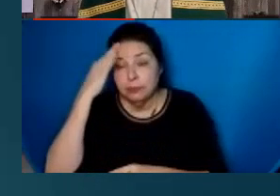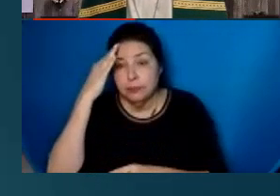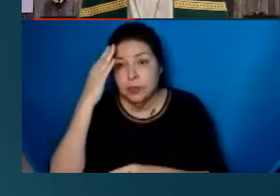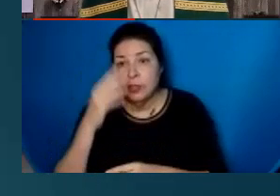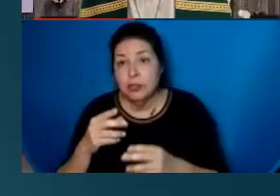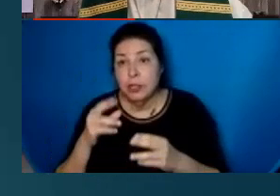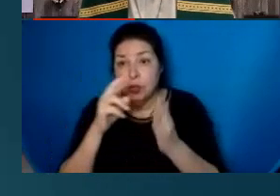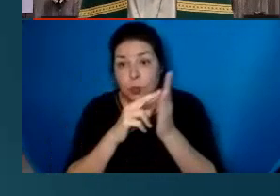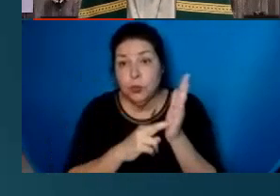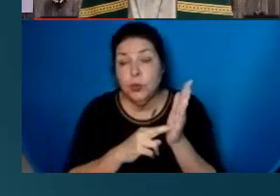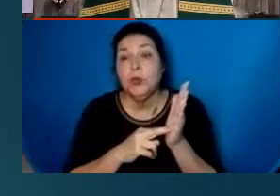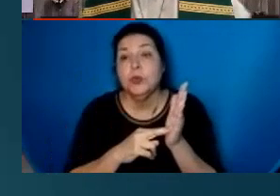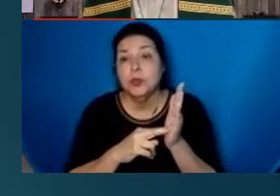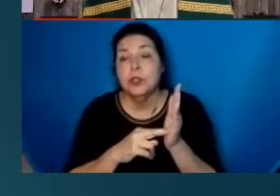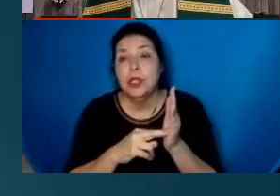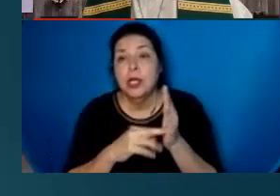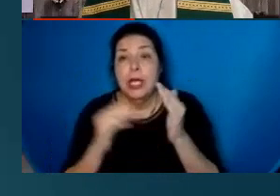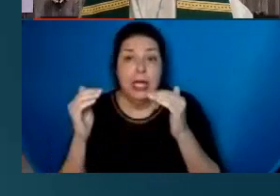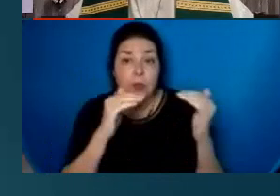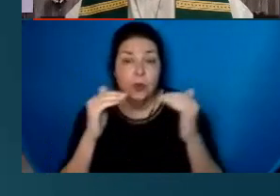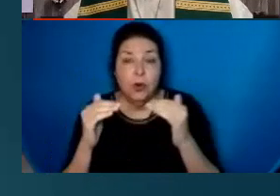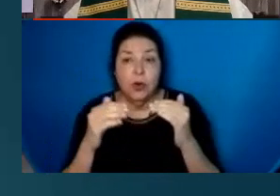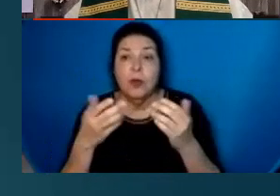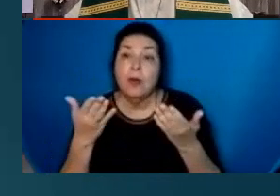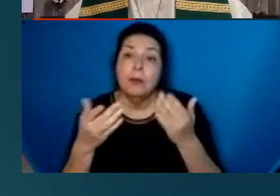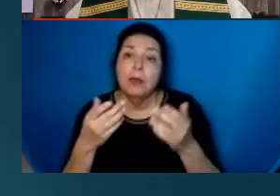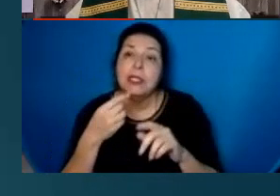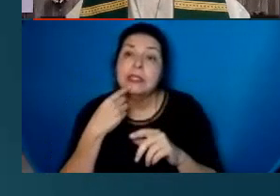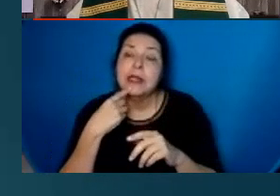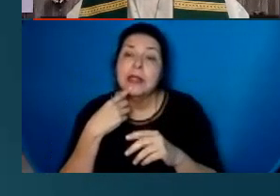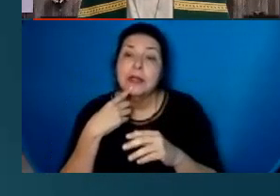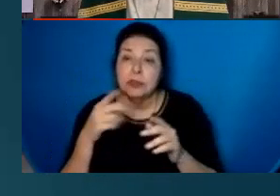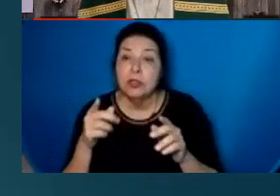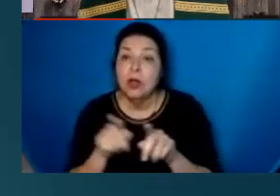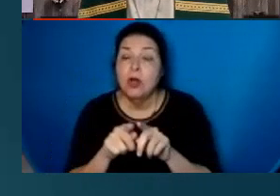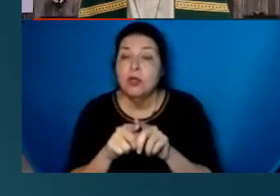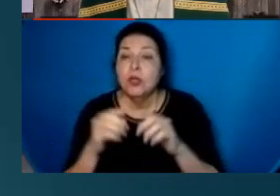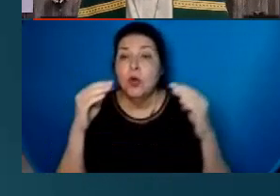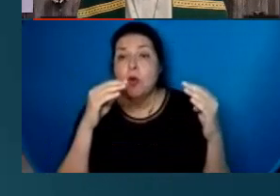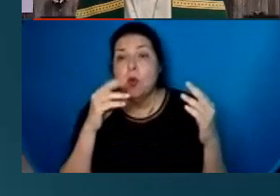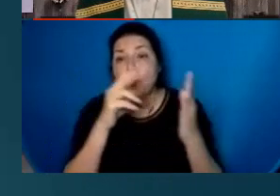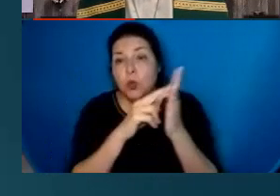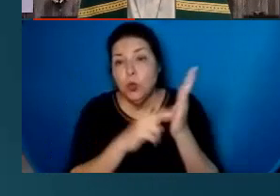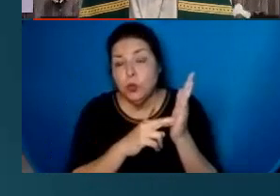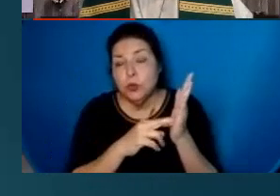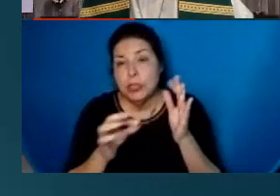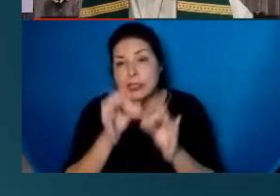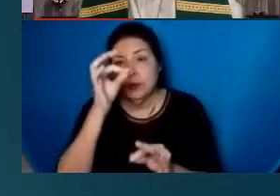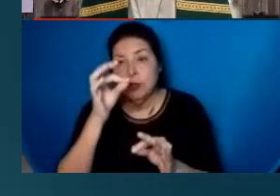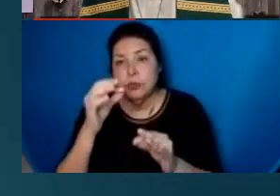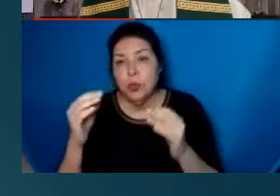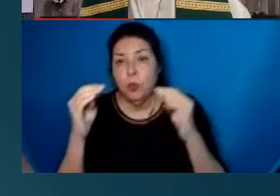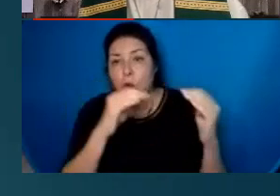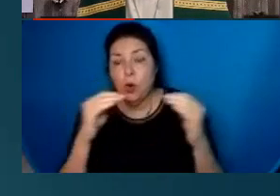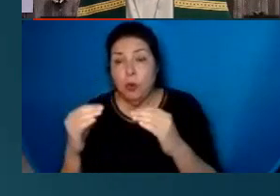we might be inclined to say that there are also rules in spiritual warfare. We might be tempted to believe